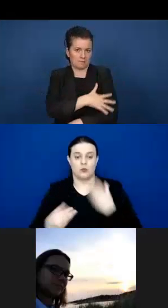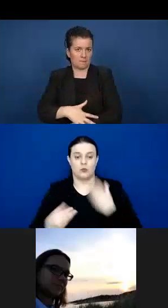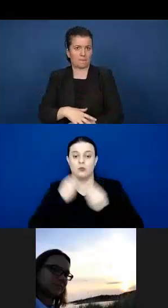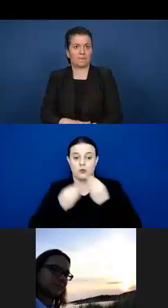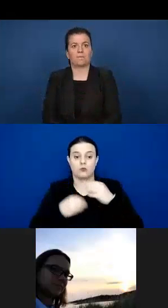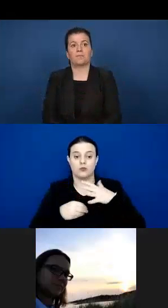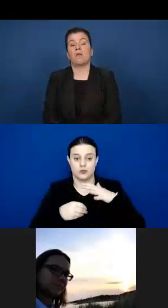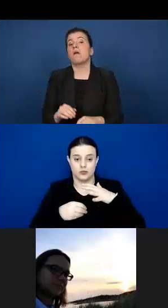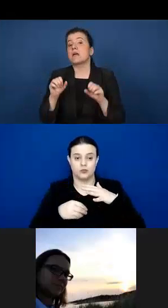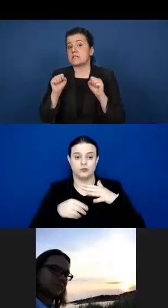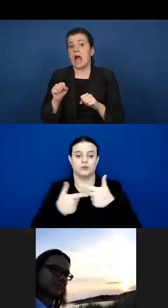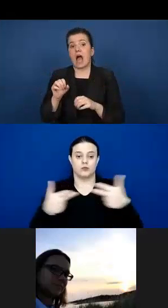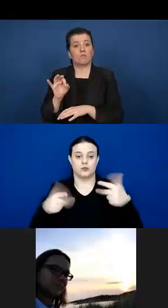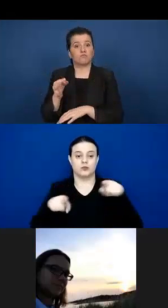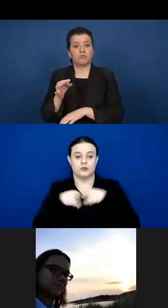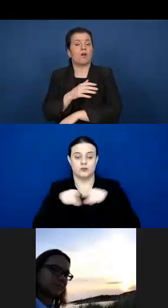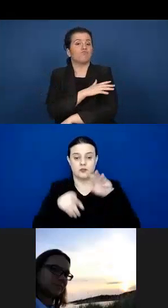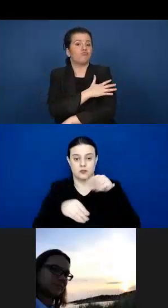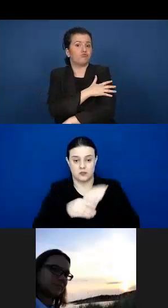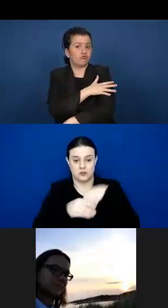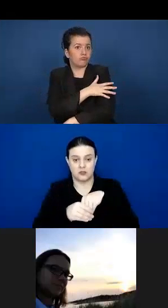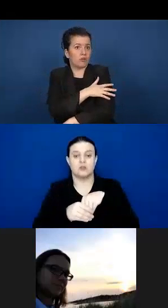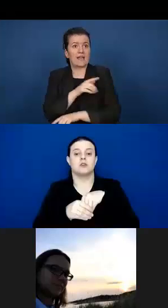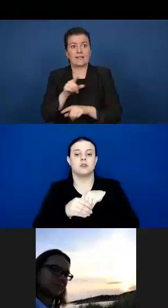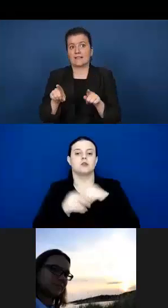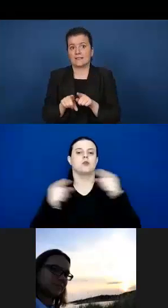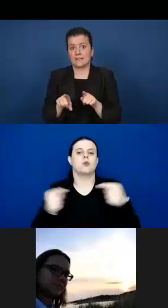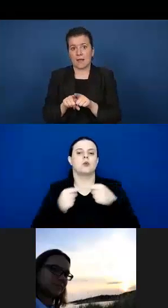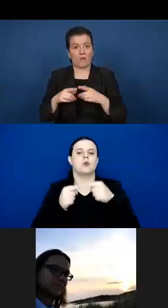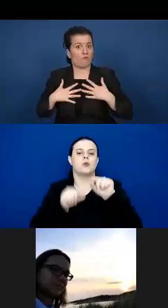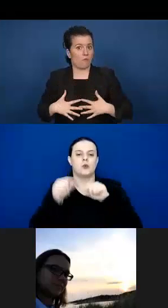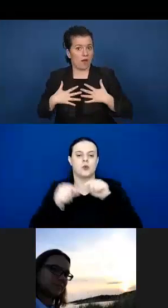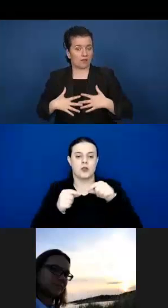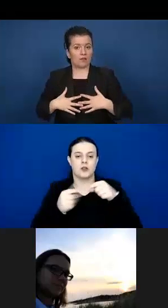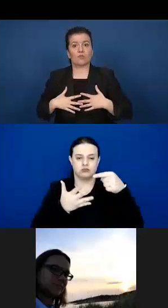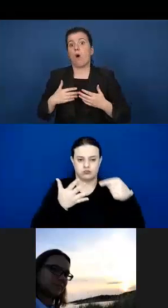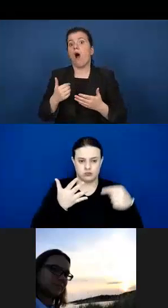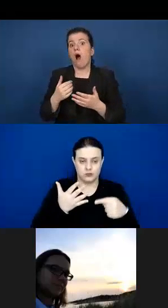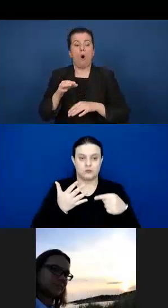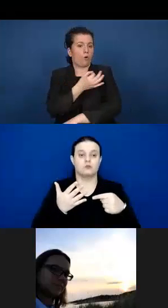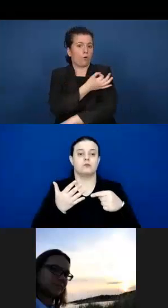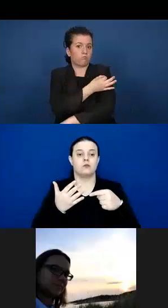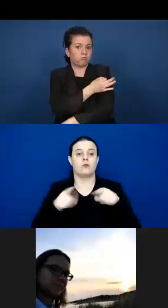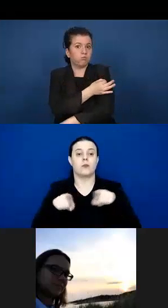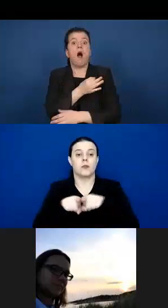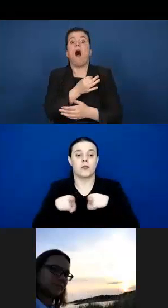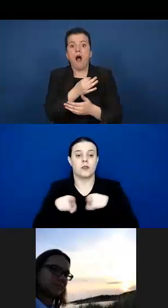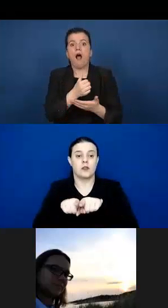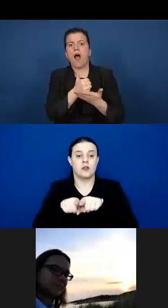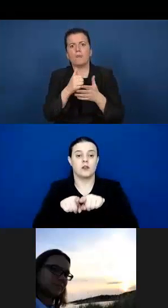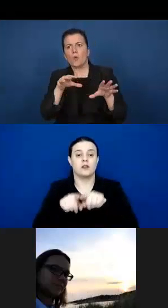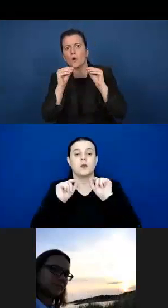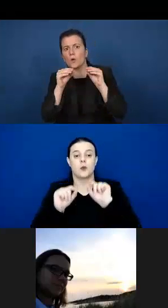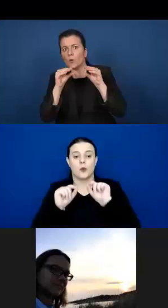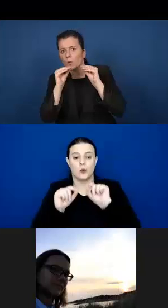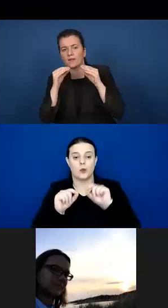vibrotactile actuators to display haptograms in a matrix of rows and columns, that is, an M times N